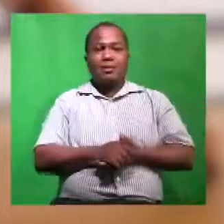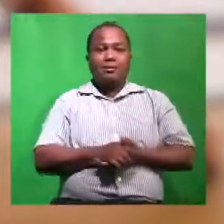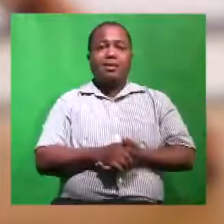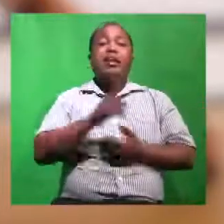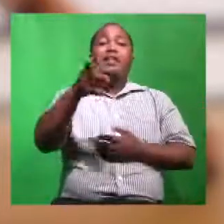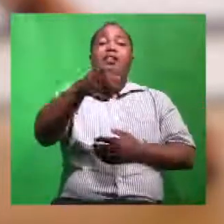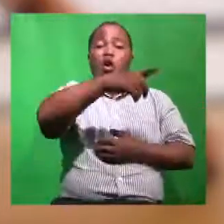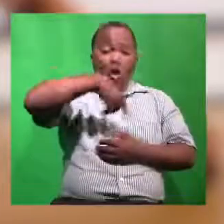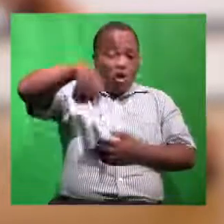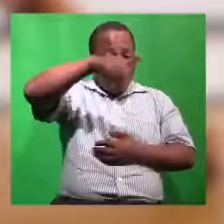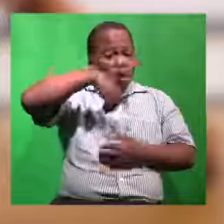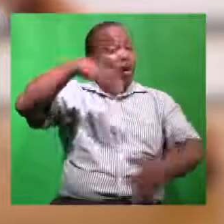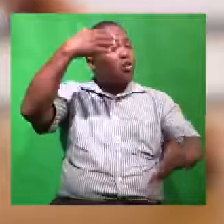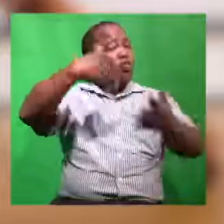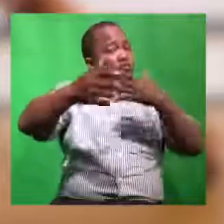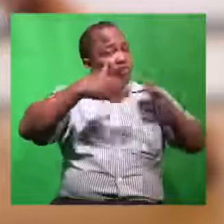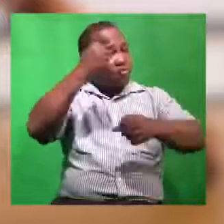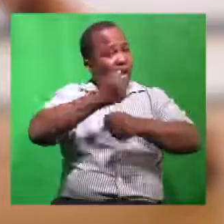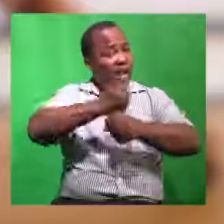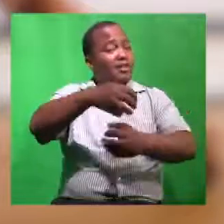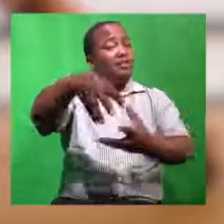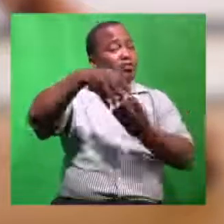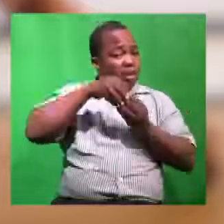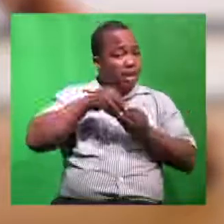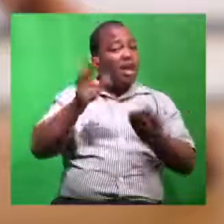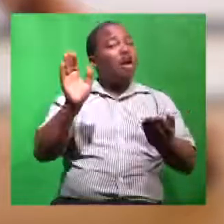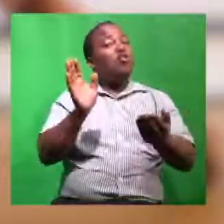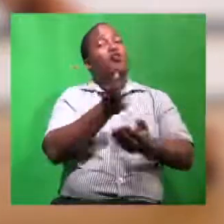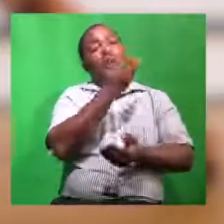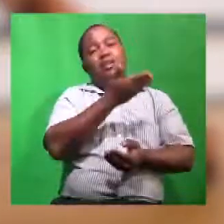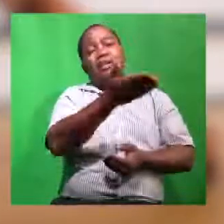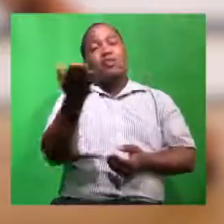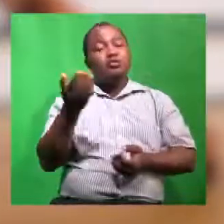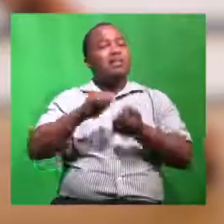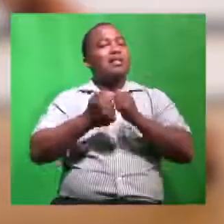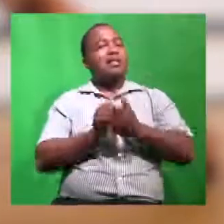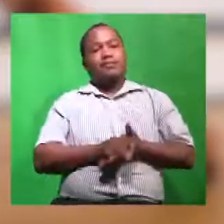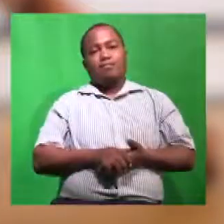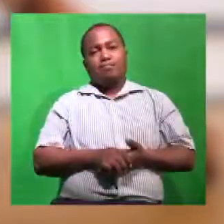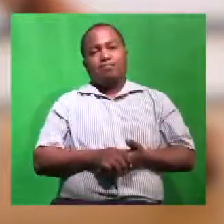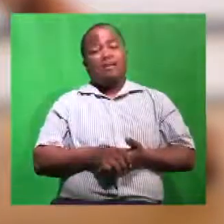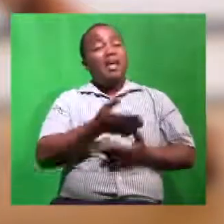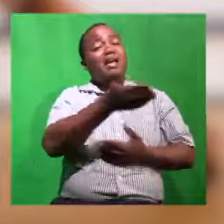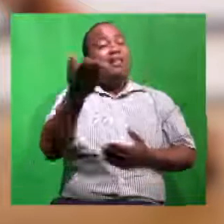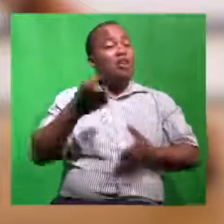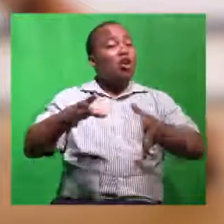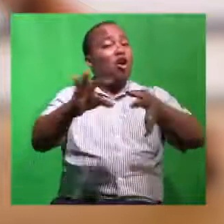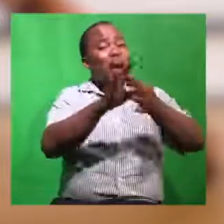are working together with those people who are facing those problems. Those social